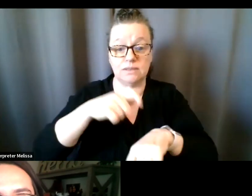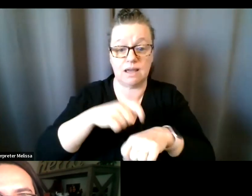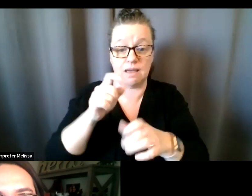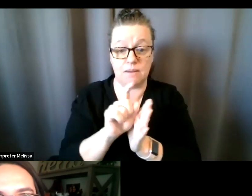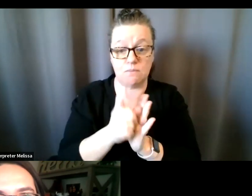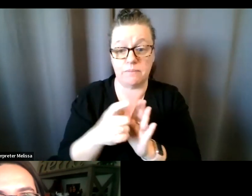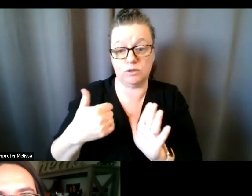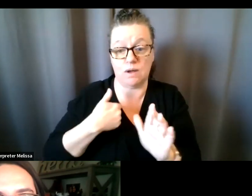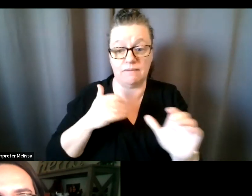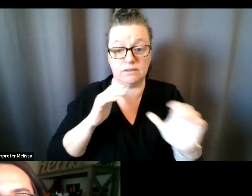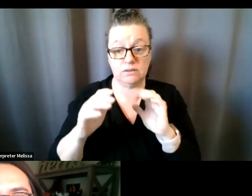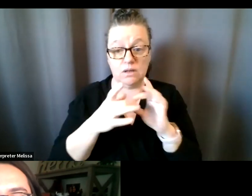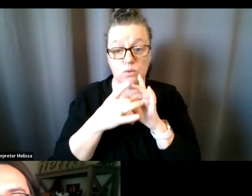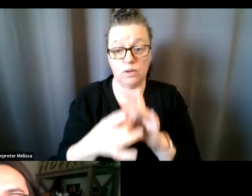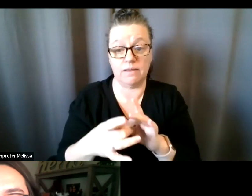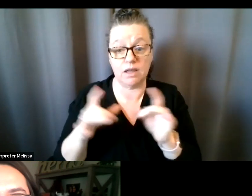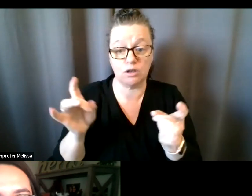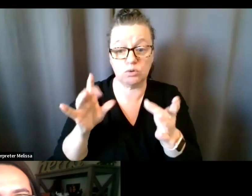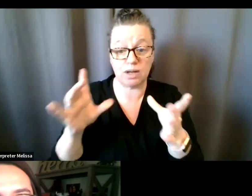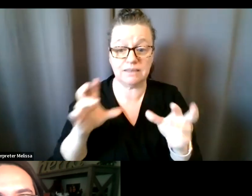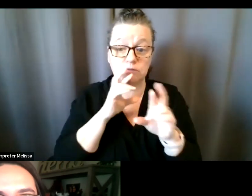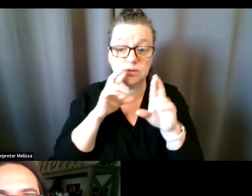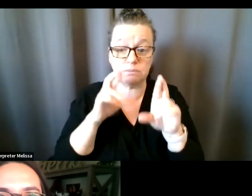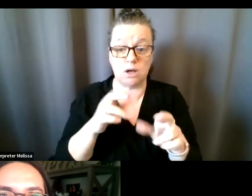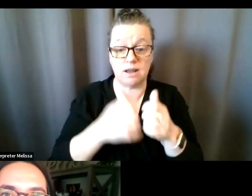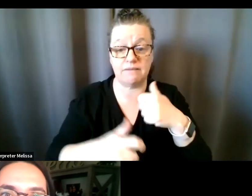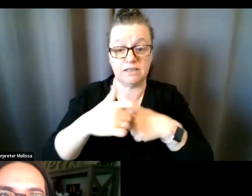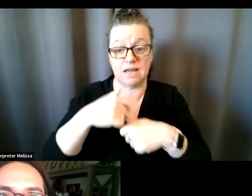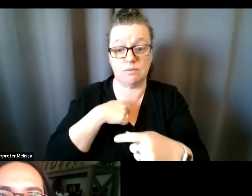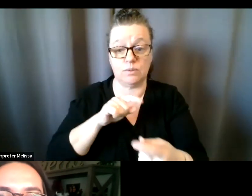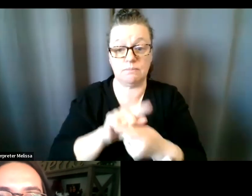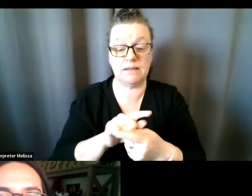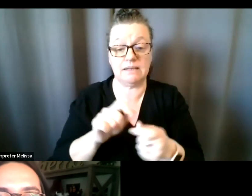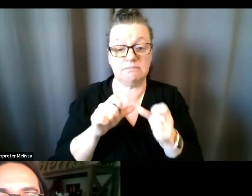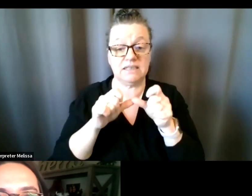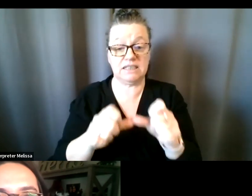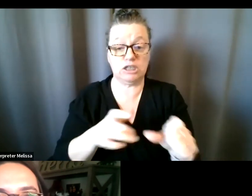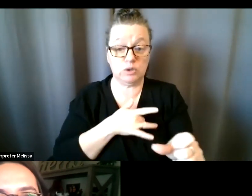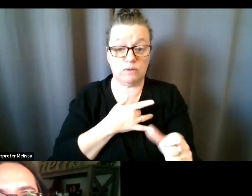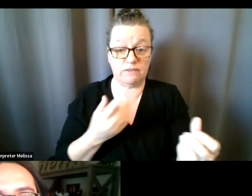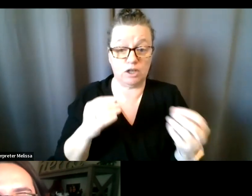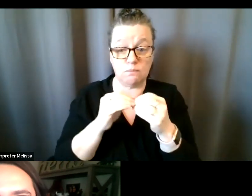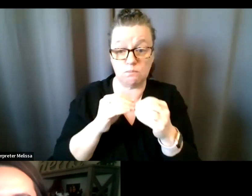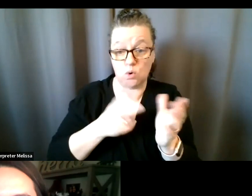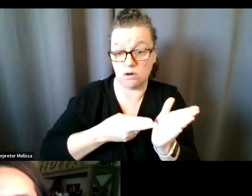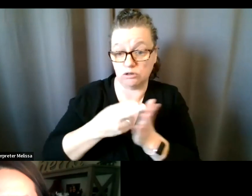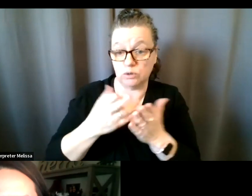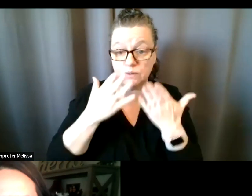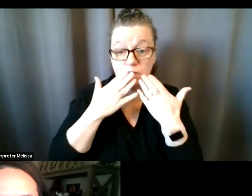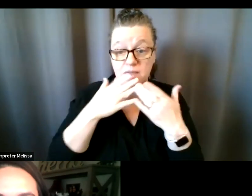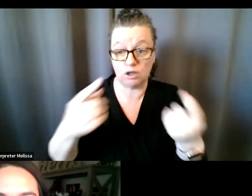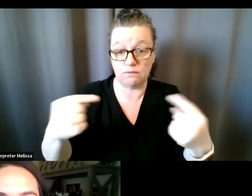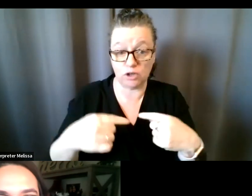a conversation about crisis response. And every time we've met, it continues to feel more true. So thank you to each of you for being here